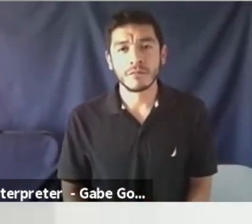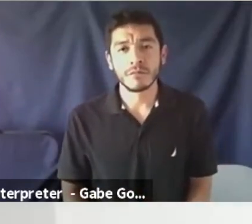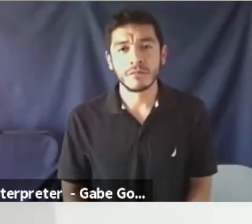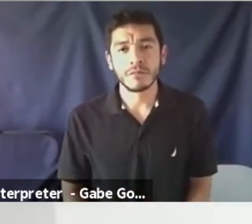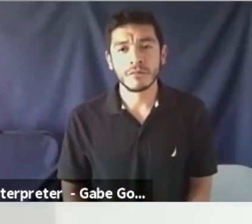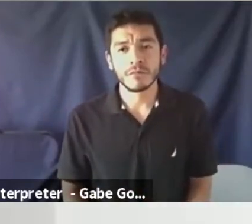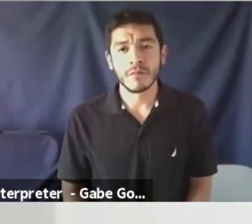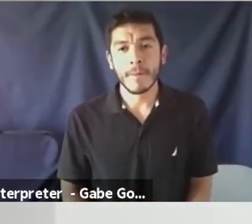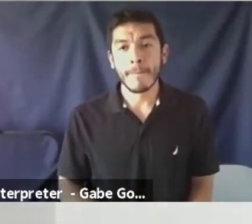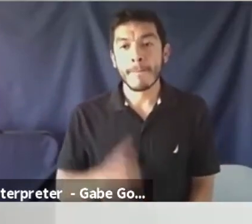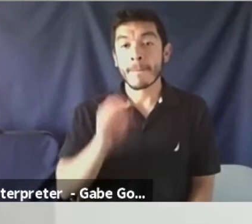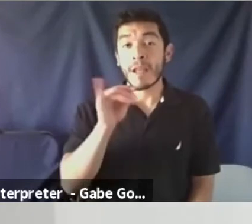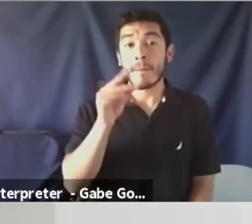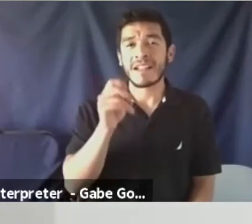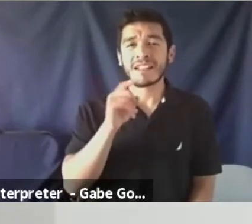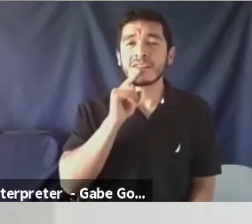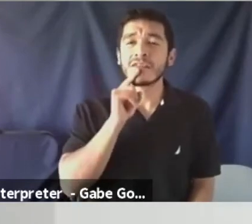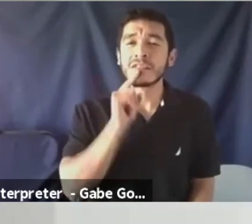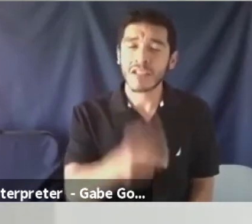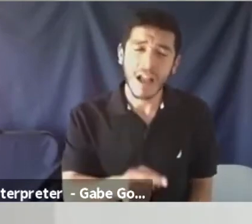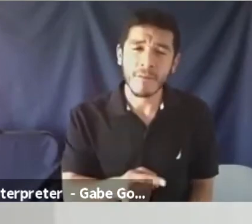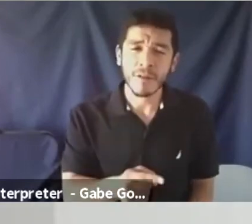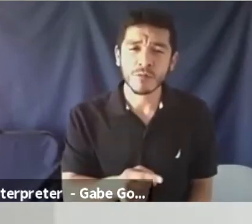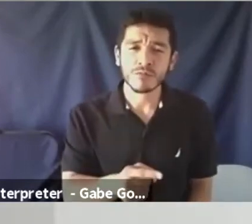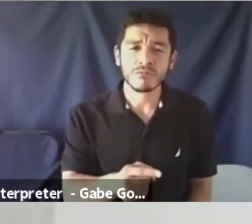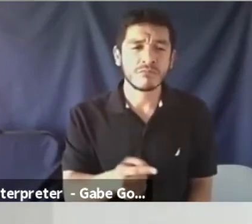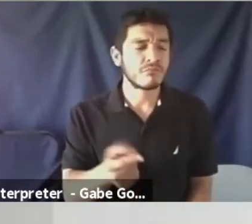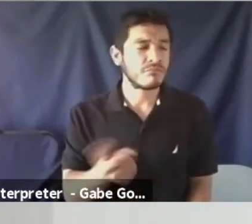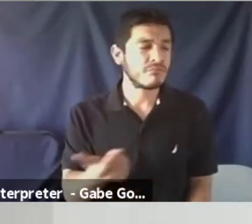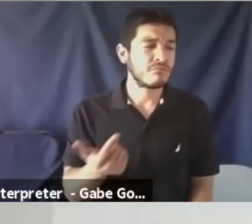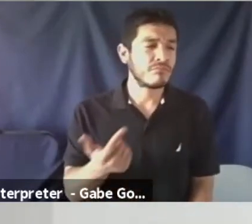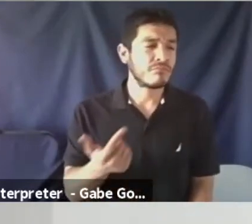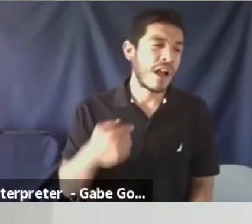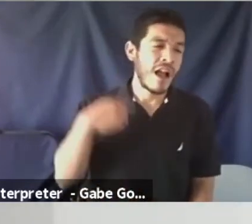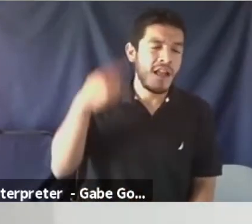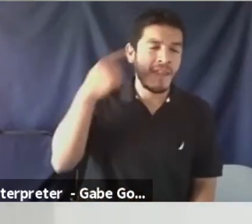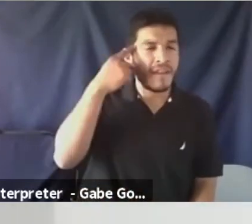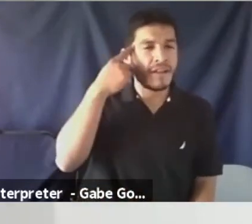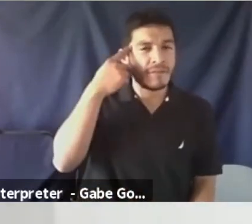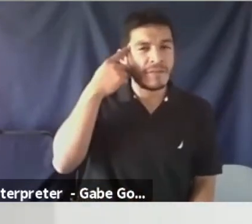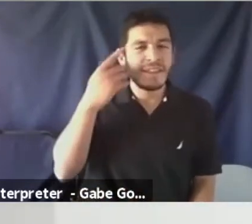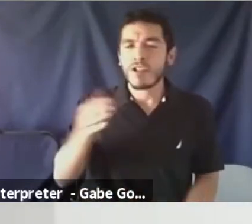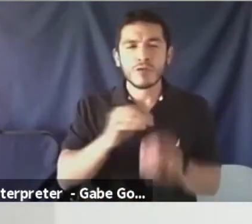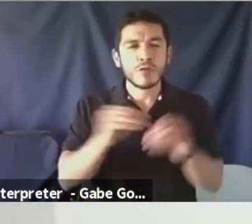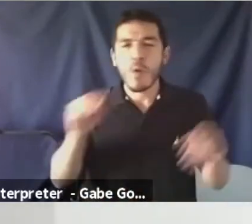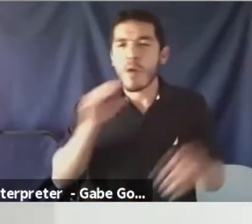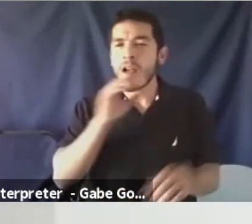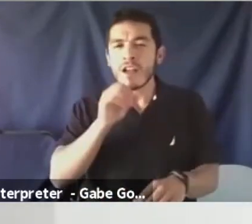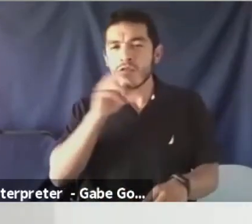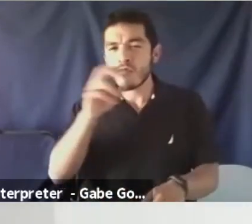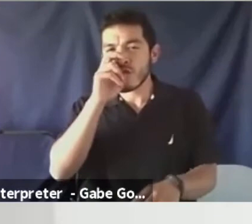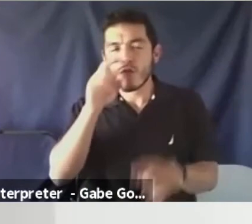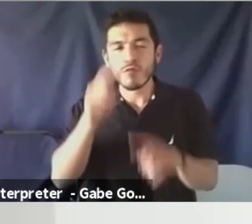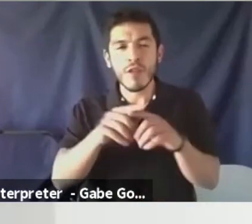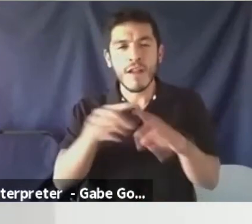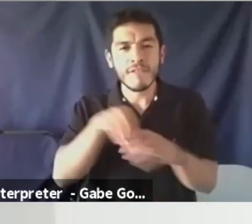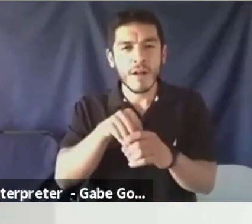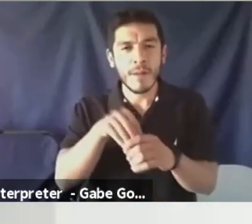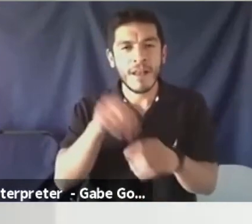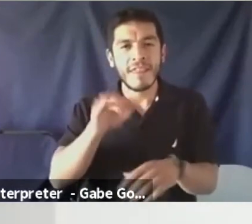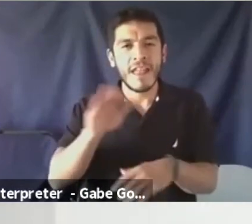Absolutely. I think I'll add on that, and I'd say that there's no age restriction to involvement, that